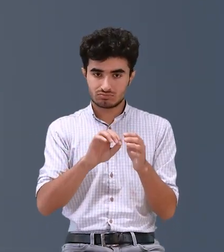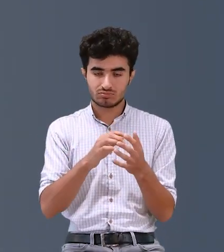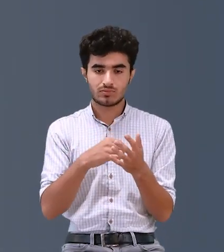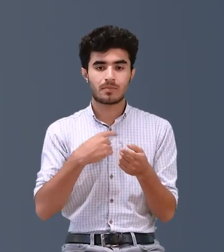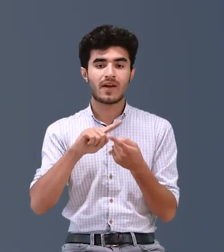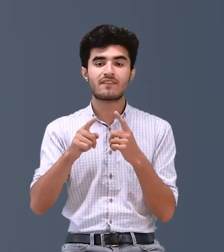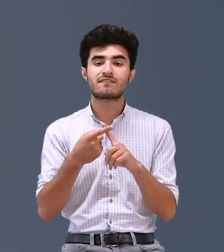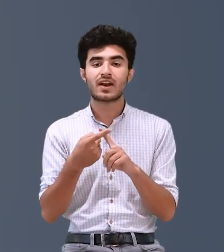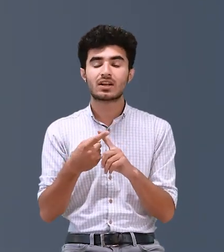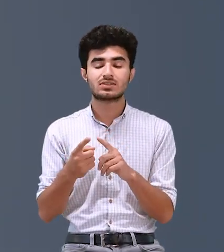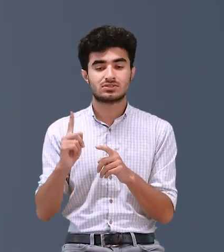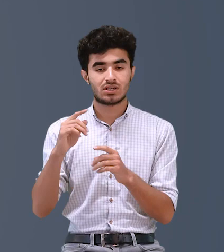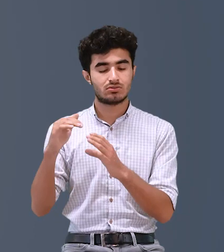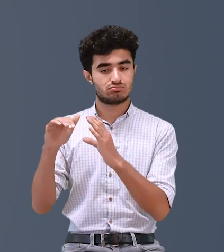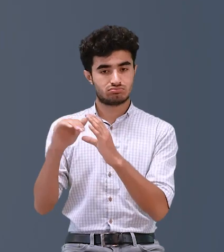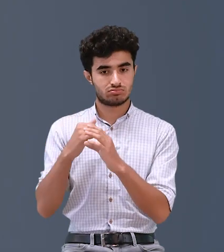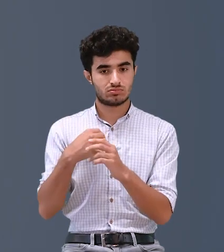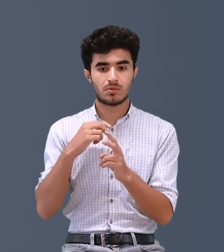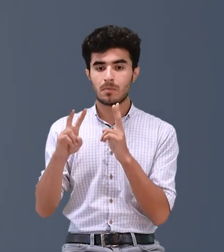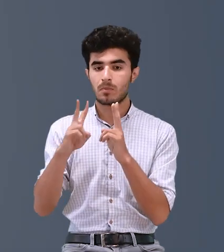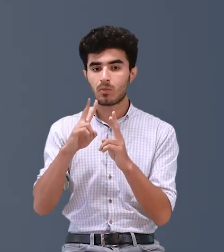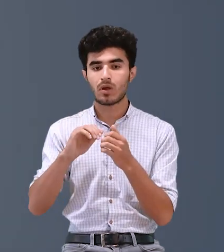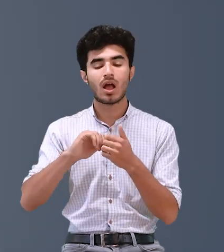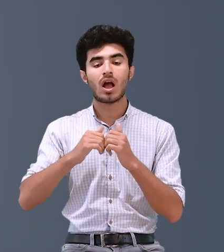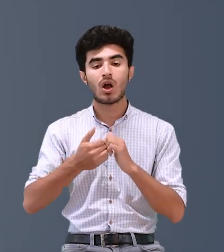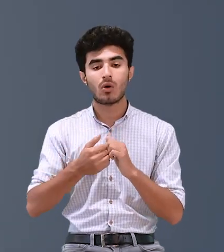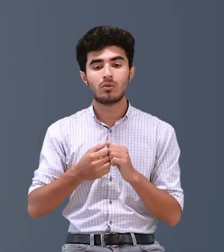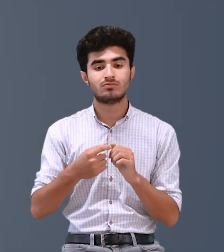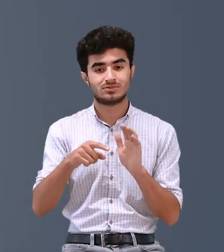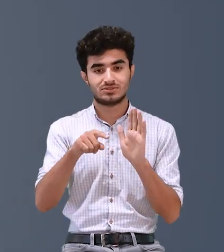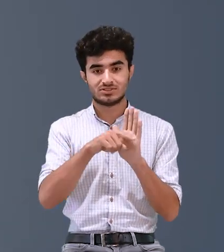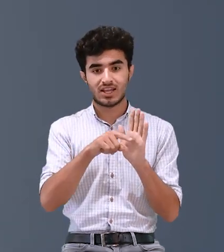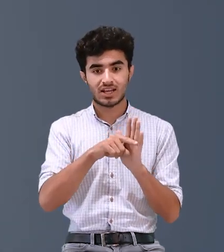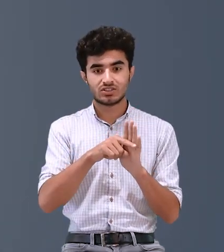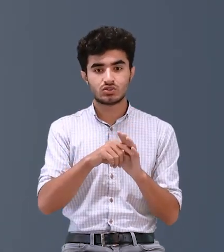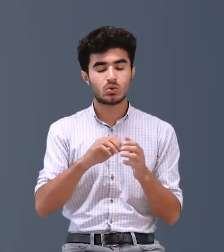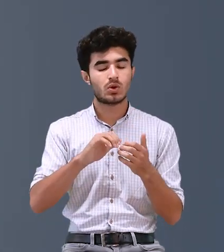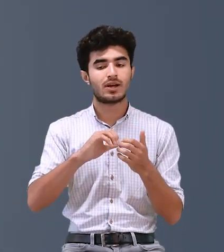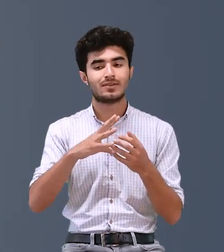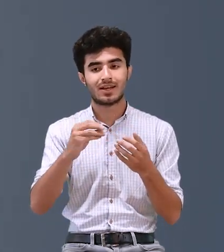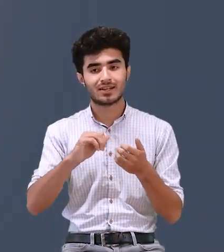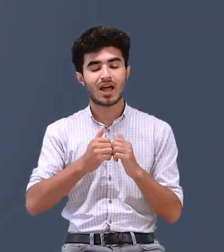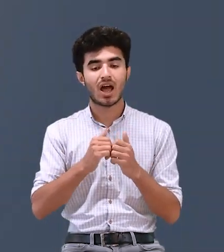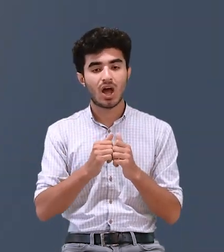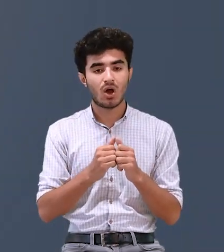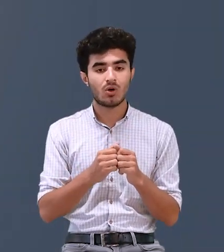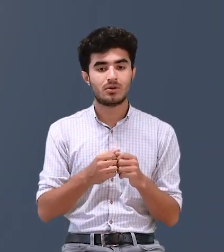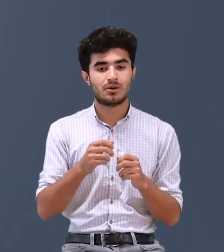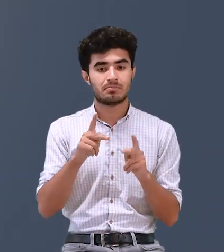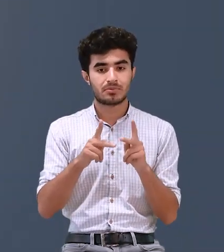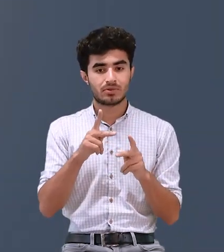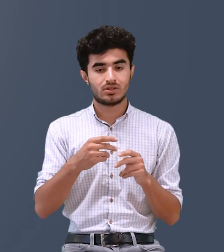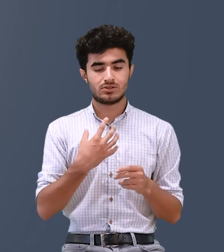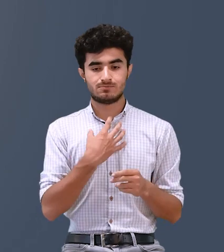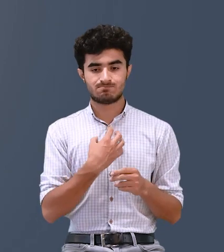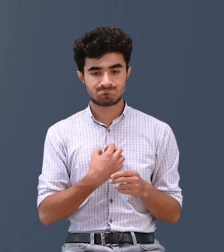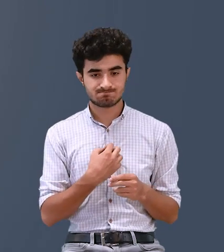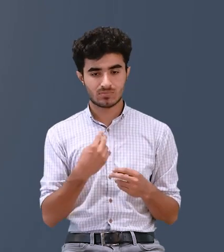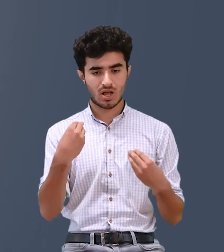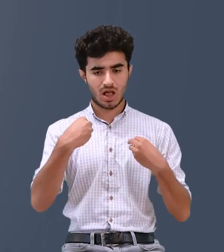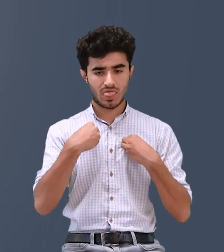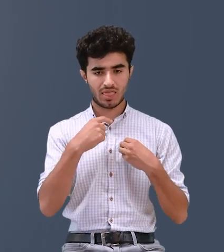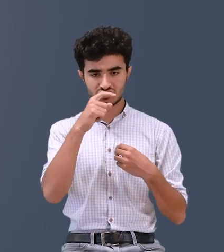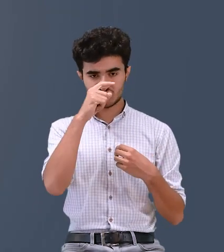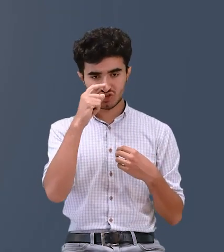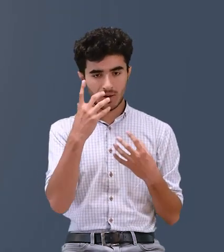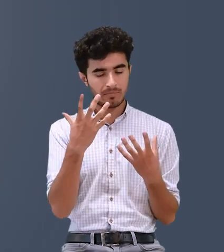there with a good friend of mine, Isa Nofal, I spoke about negative body image. And I believe it's something everyone